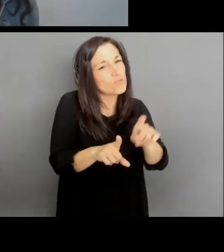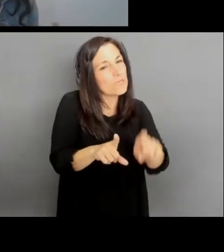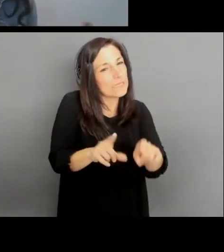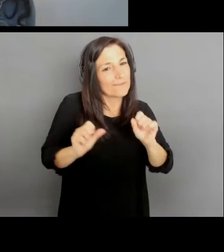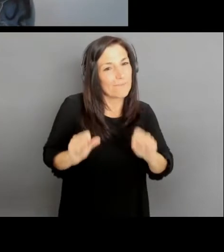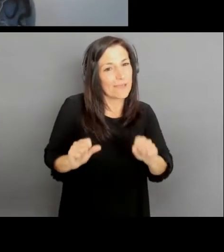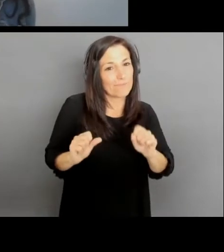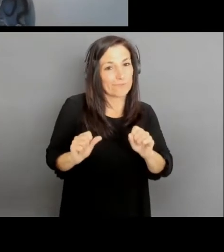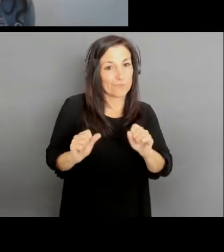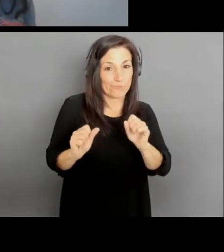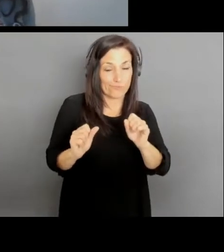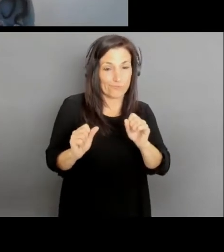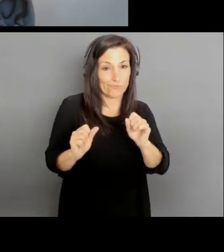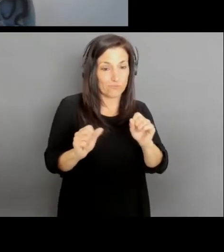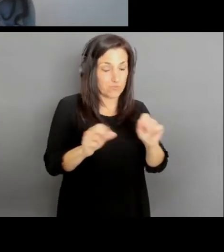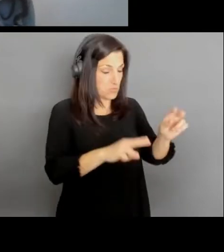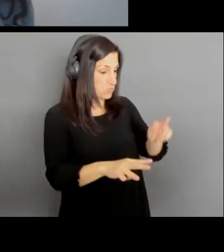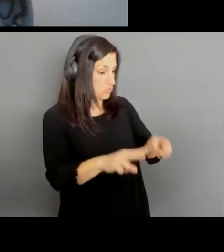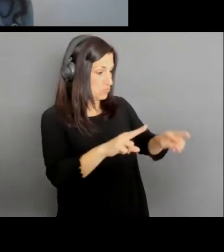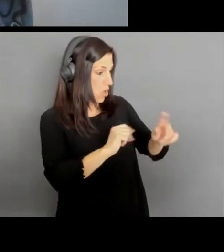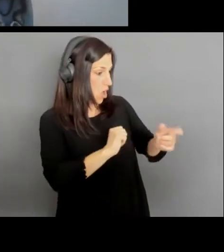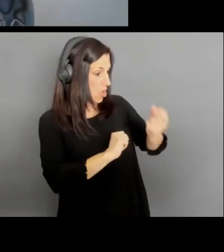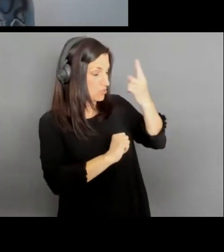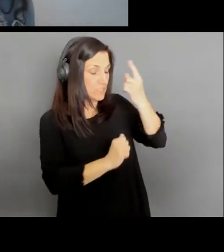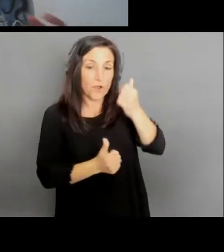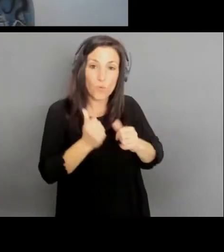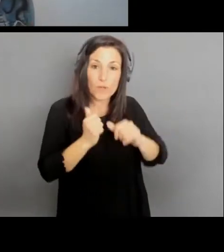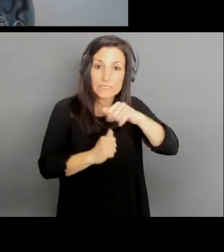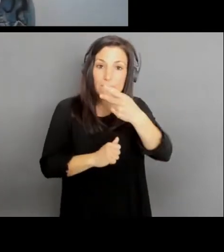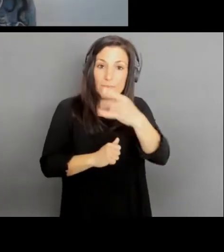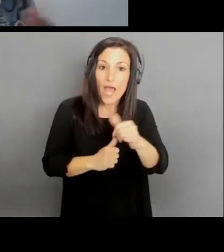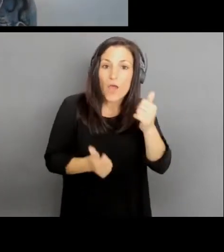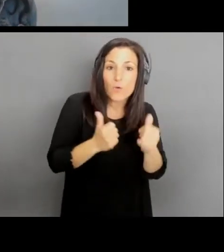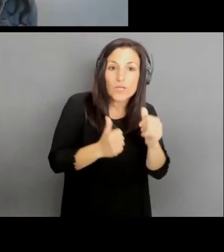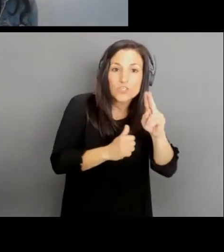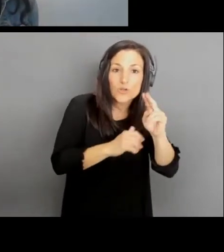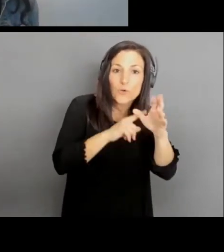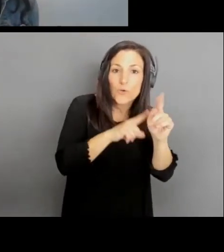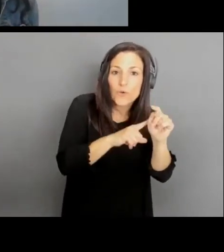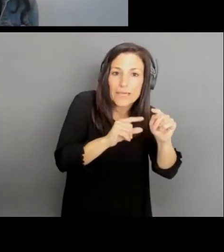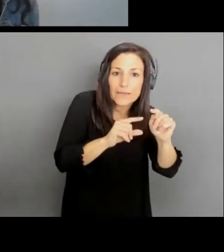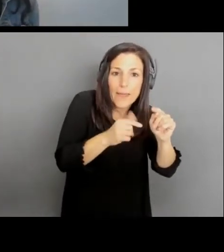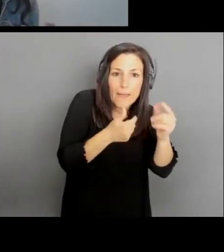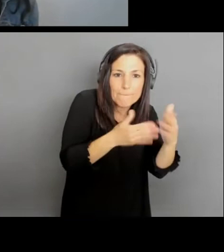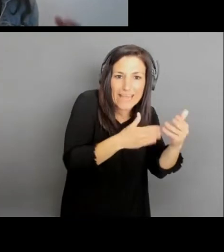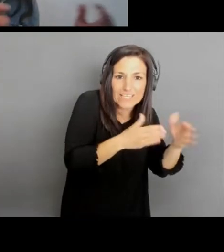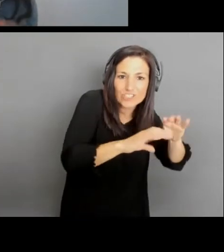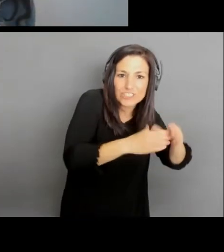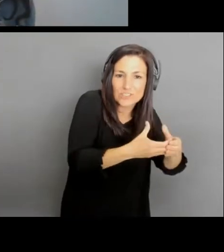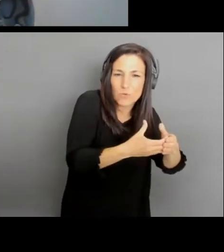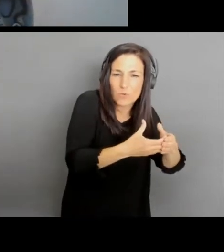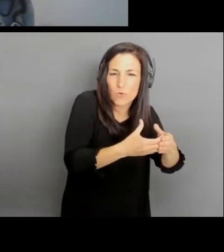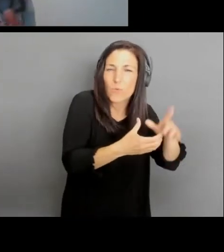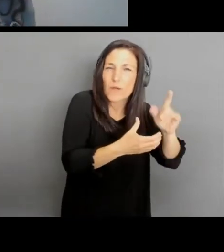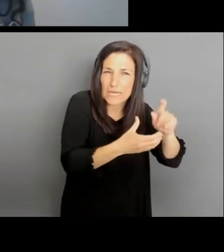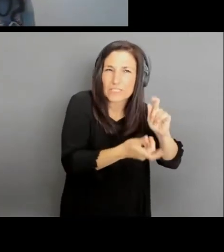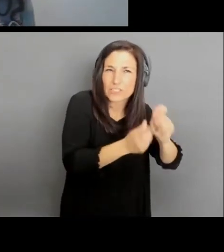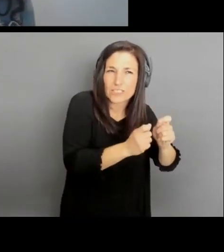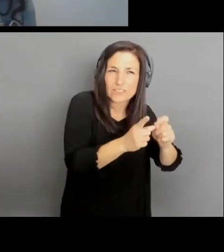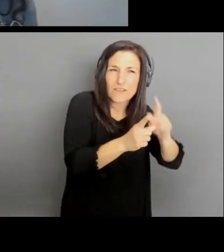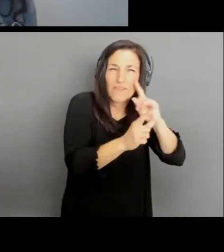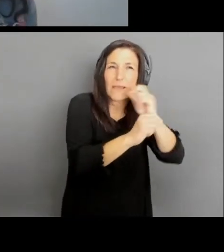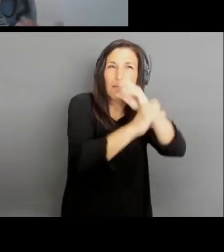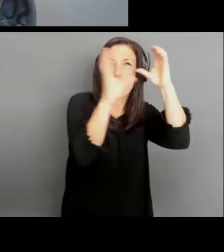tell which APIs and which NuGet packages won't need any changes when you think about moving from .NET Framework to